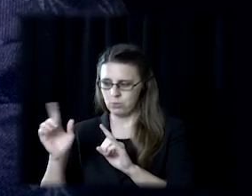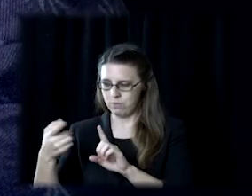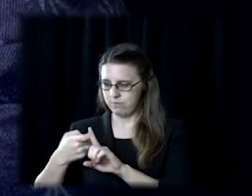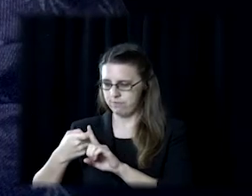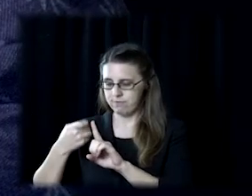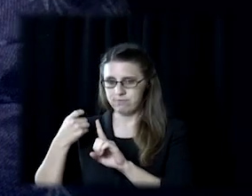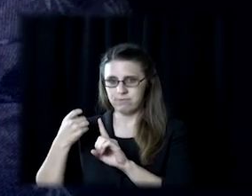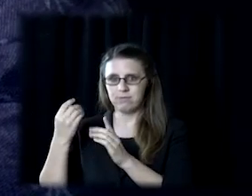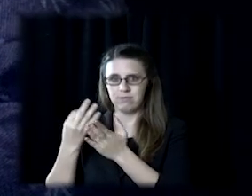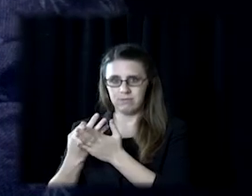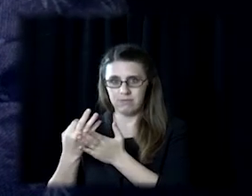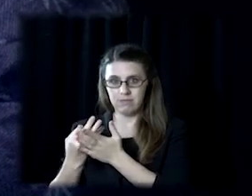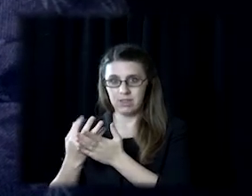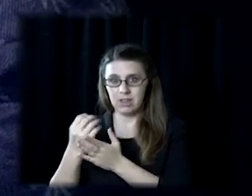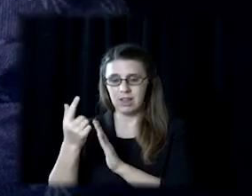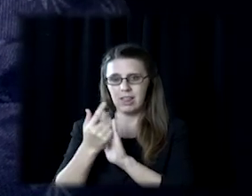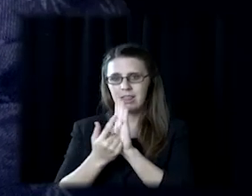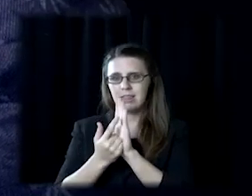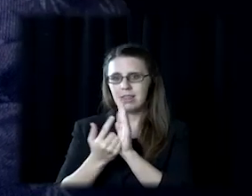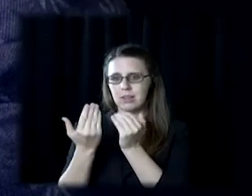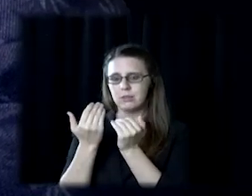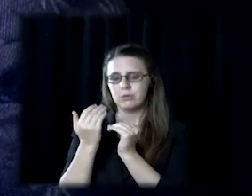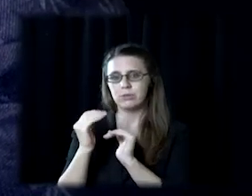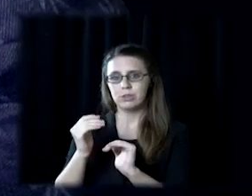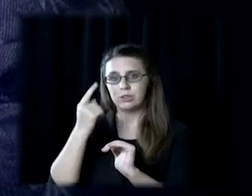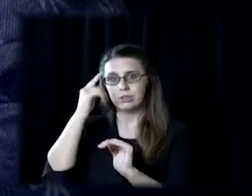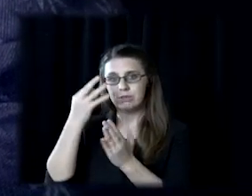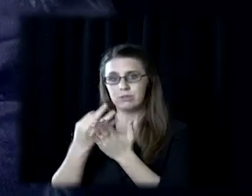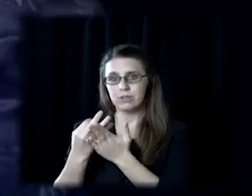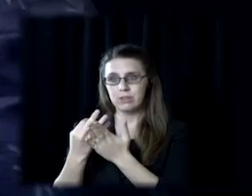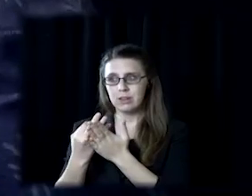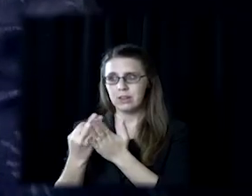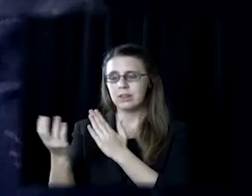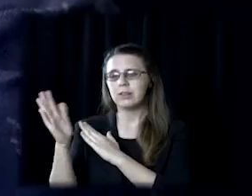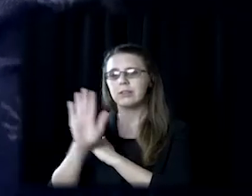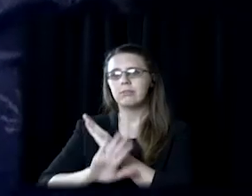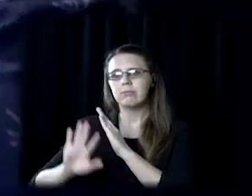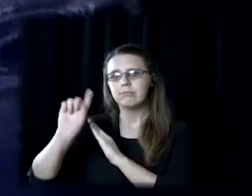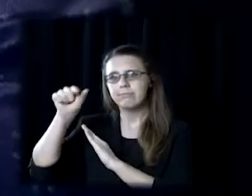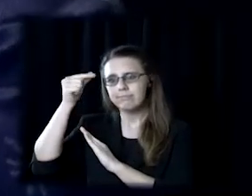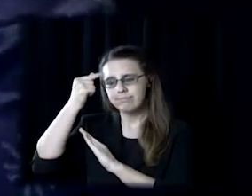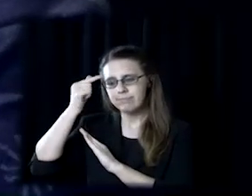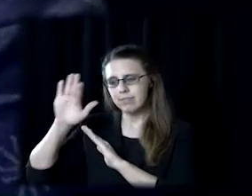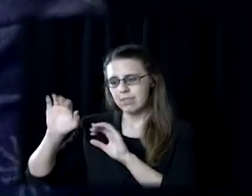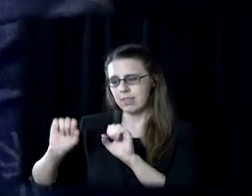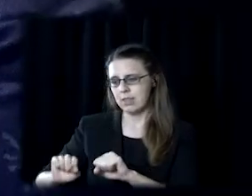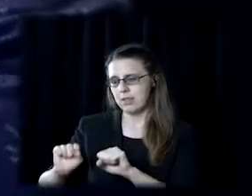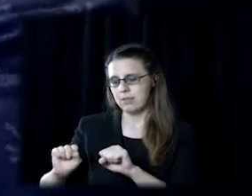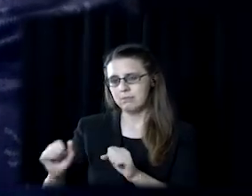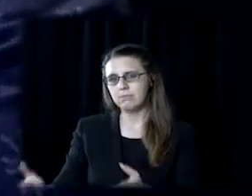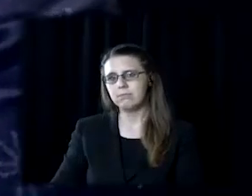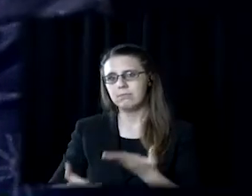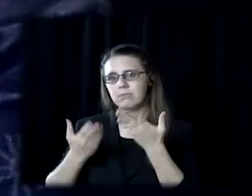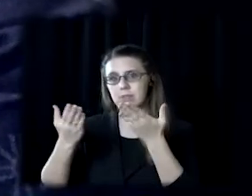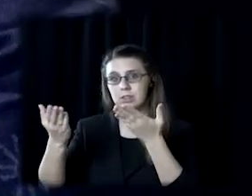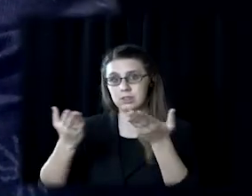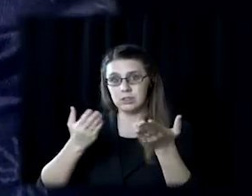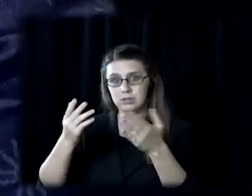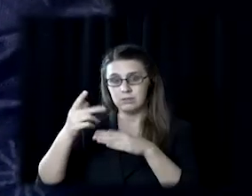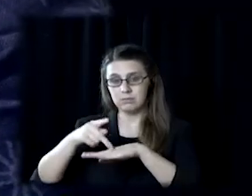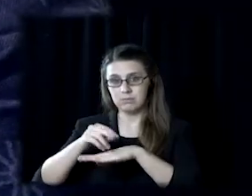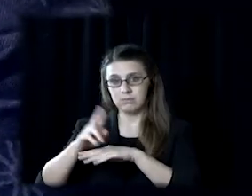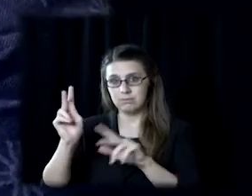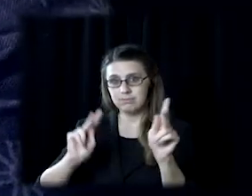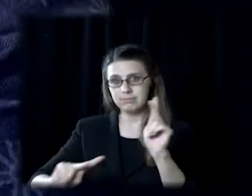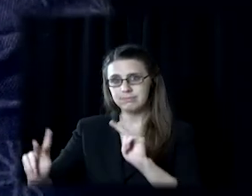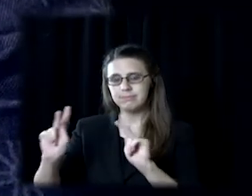restrictions on these funds to protect the ability of the government to provide public services to the people of Puerto Rico. As of June